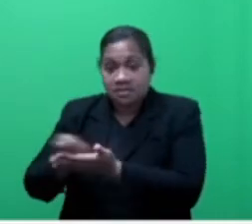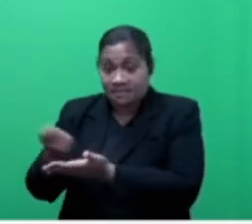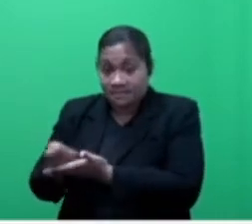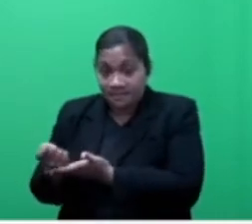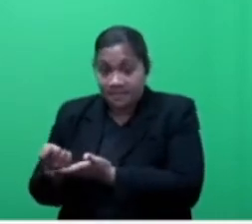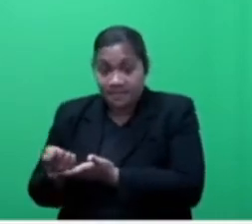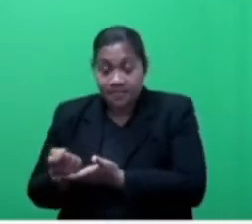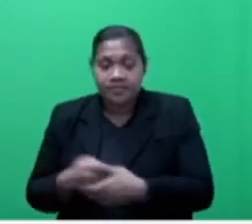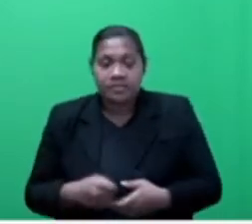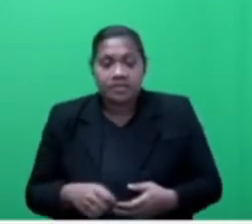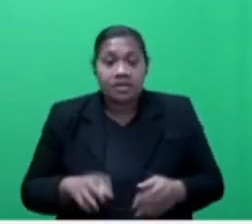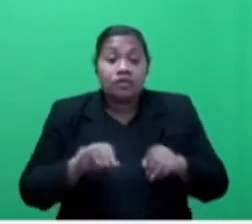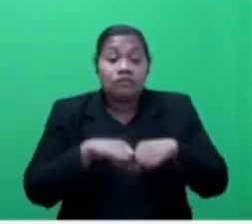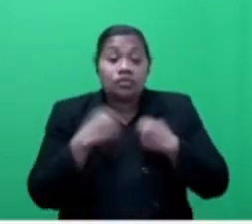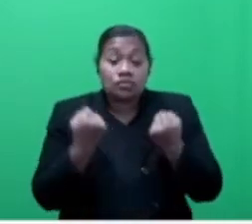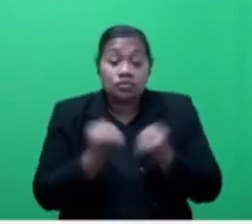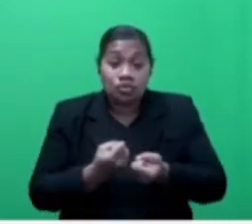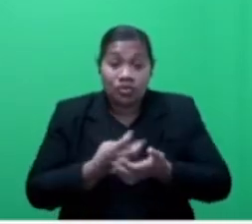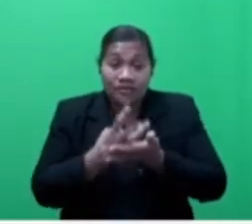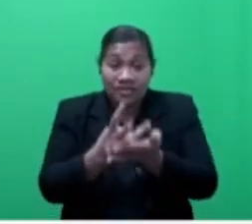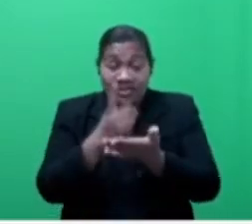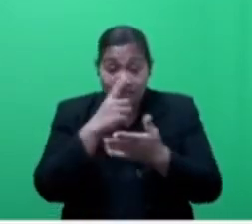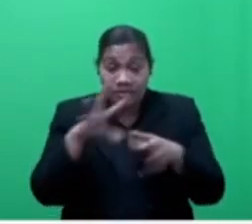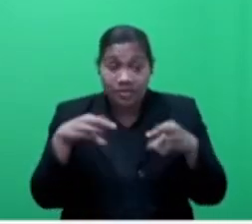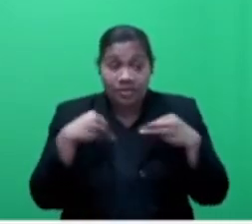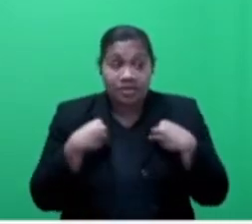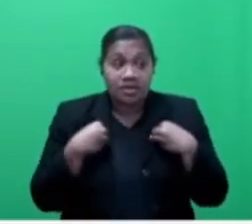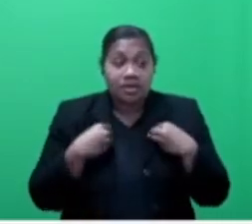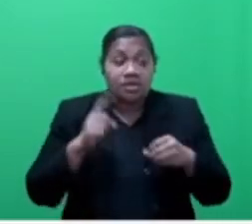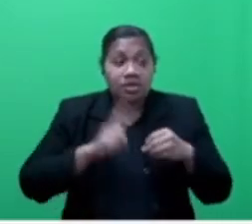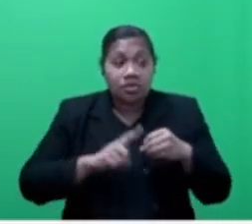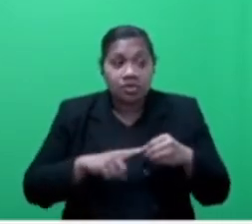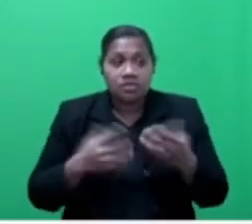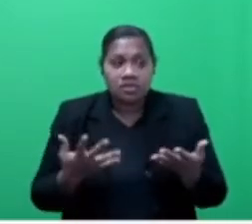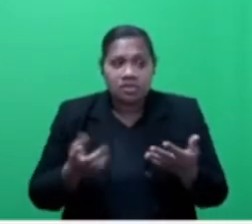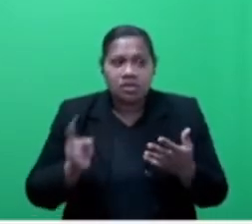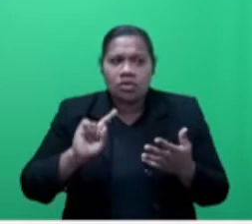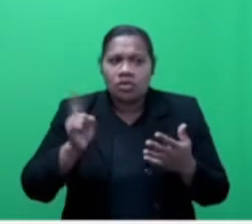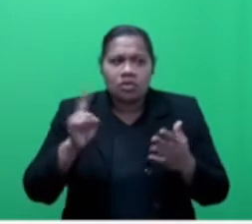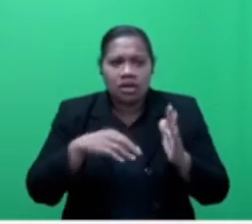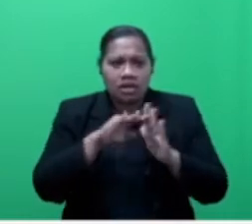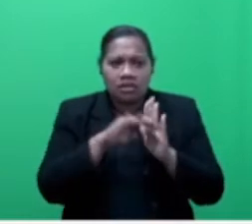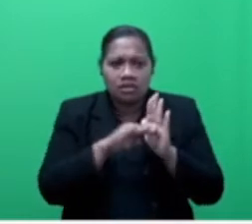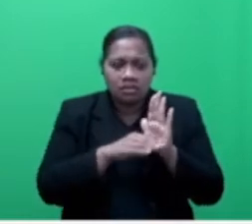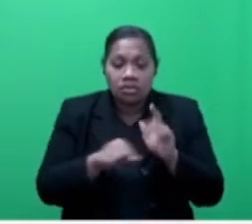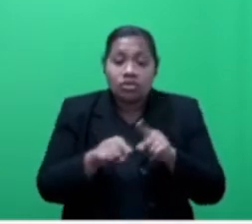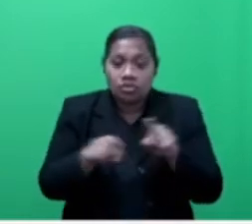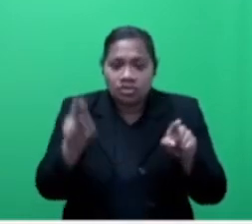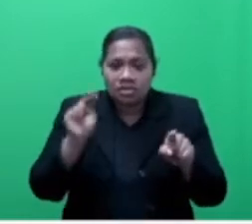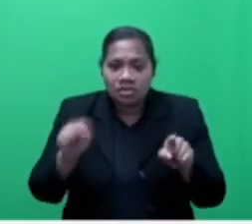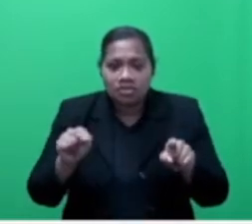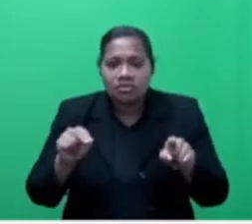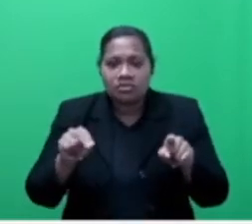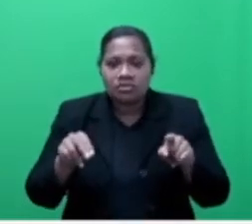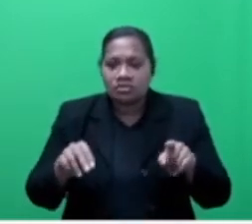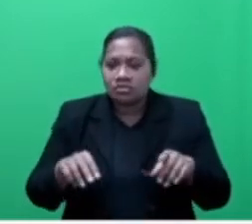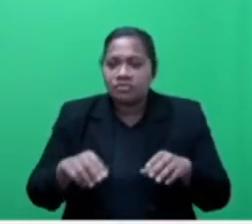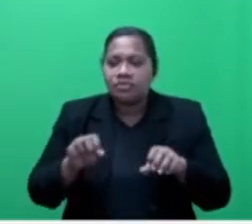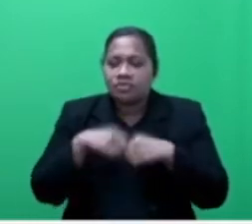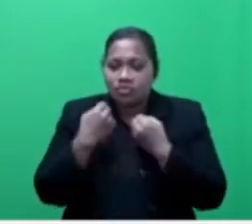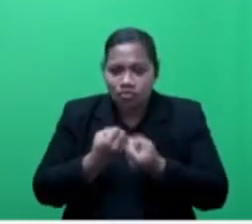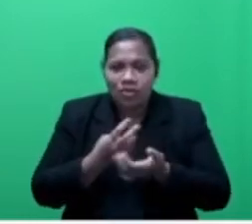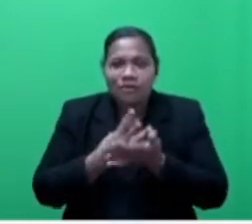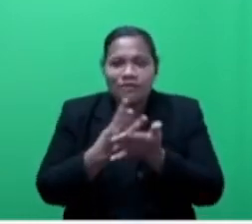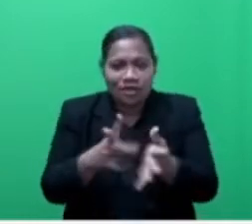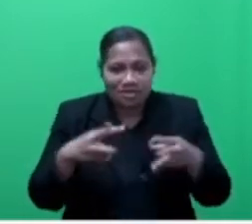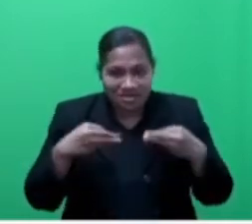In terms of social welfare recipients, the question is, what is the eligibility? Of course, you have to be a social welfare recipient, and you have to be a